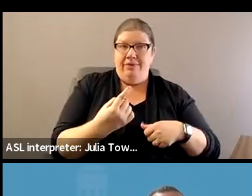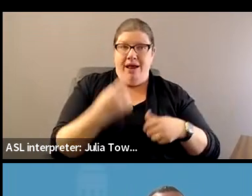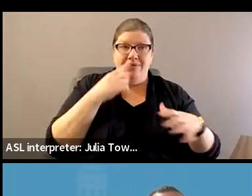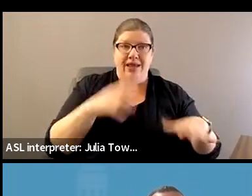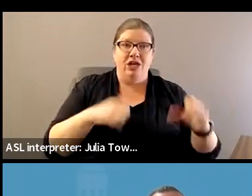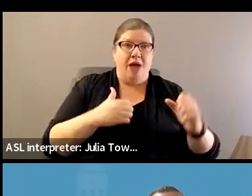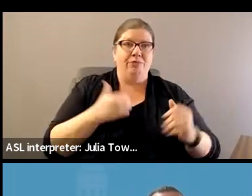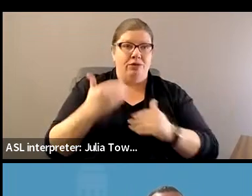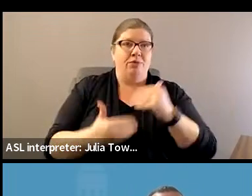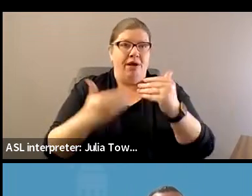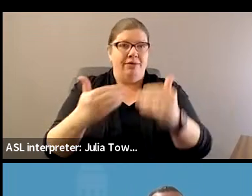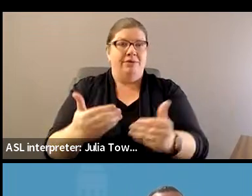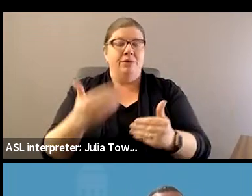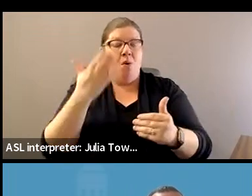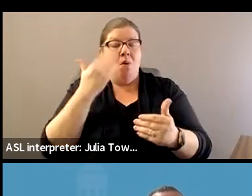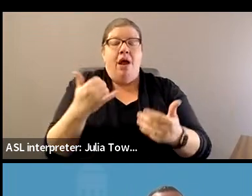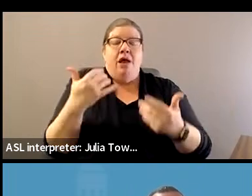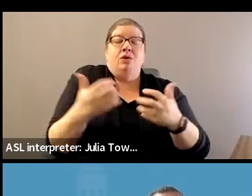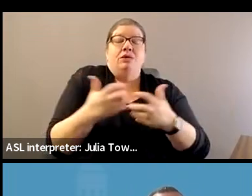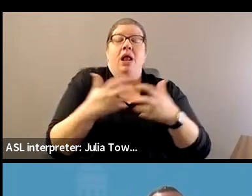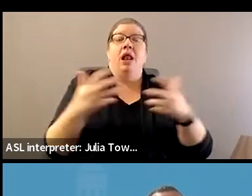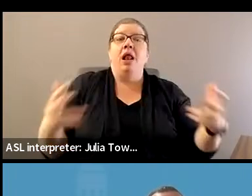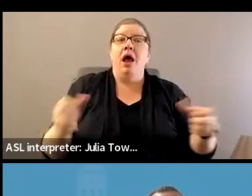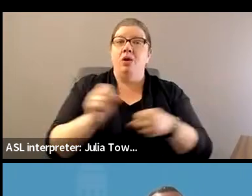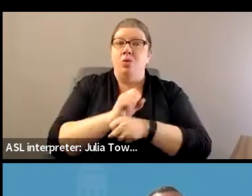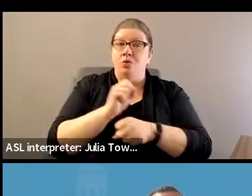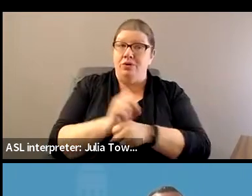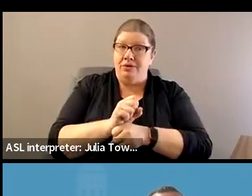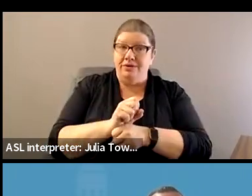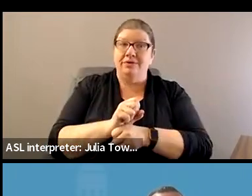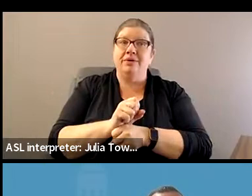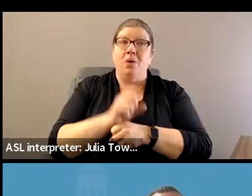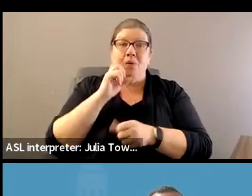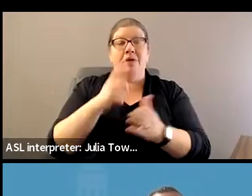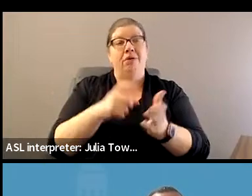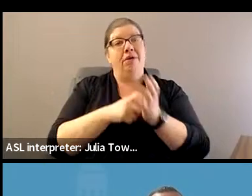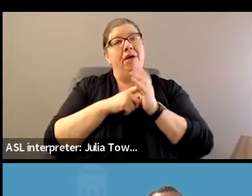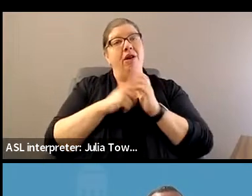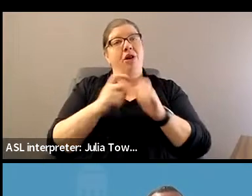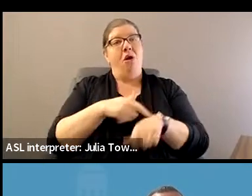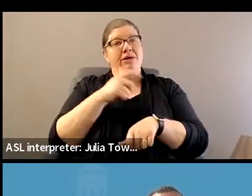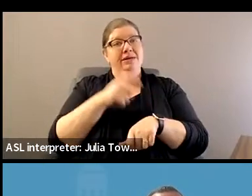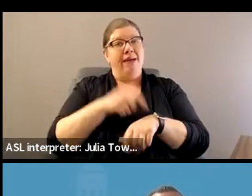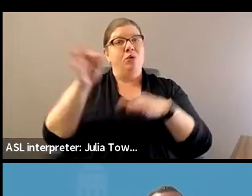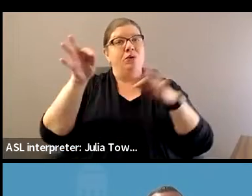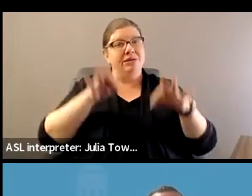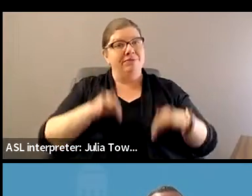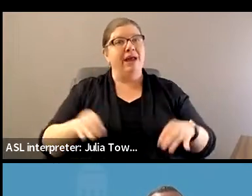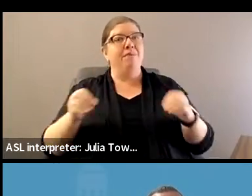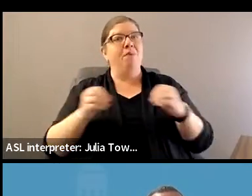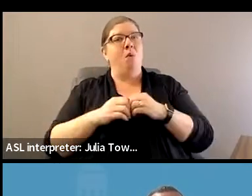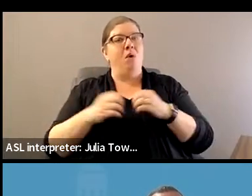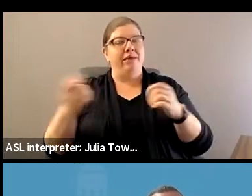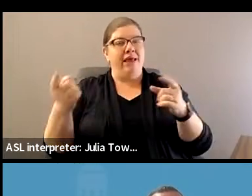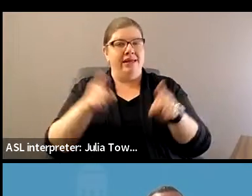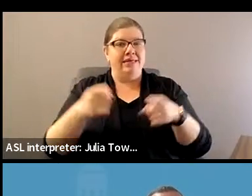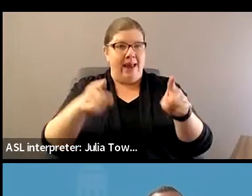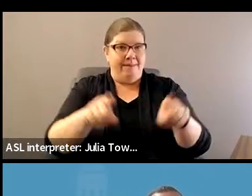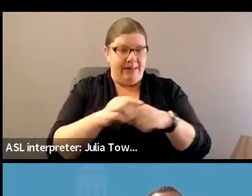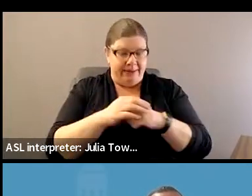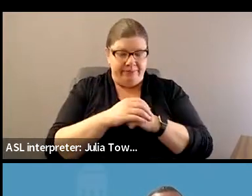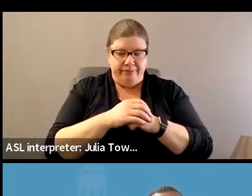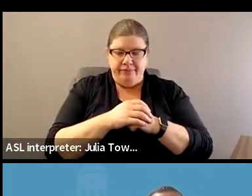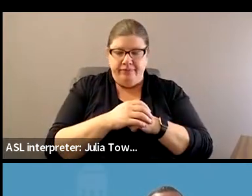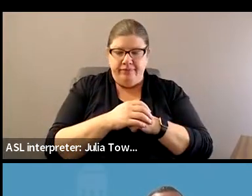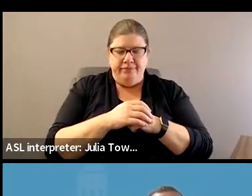adoption process, because there's a significant amount of work that it would take a very long time to explain a lot more that is happening. But how are we